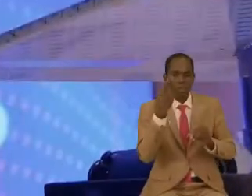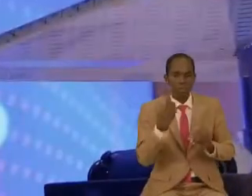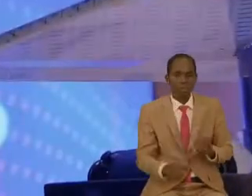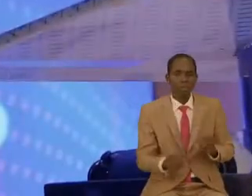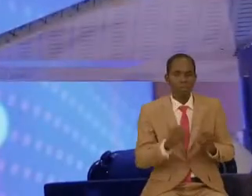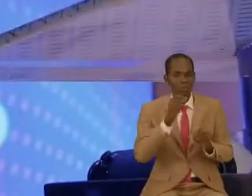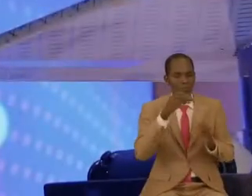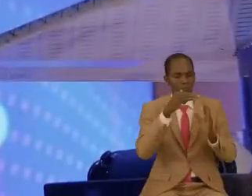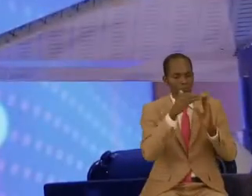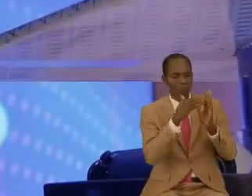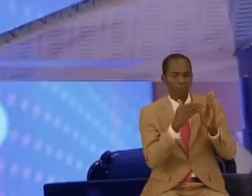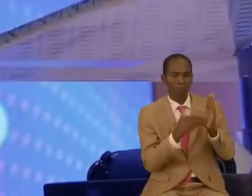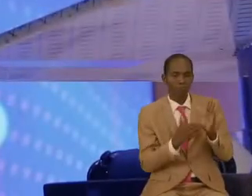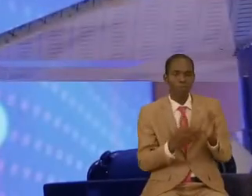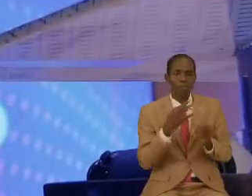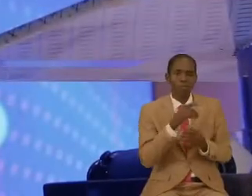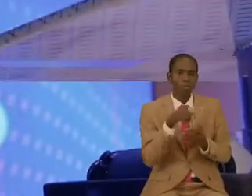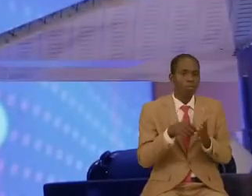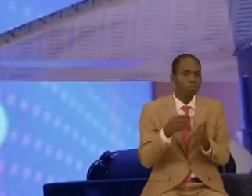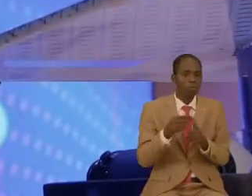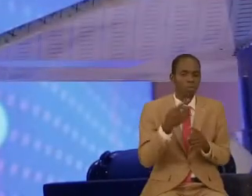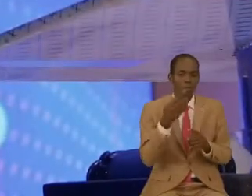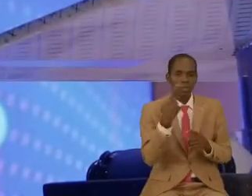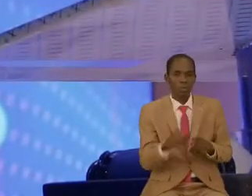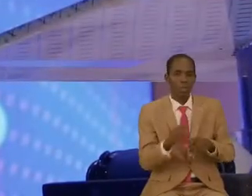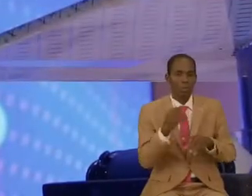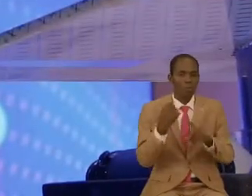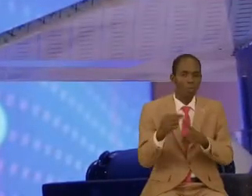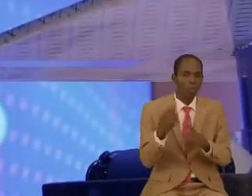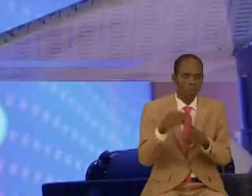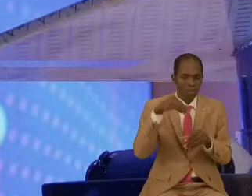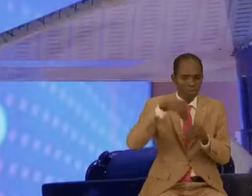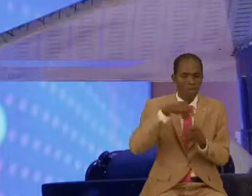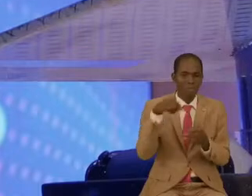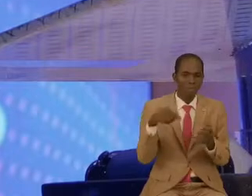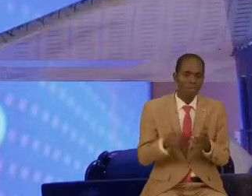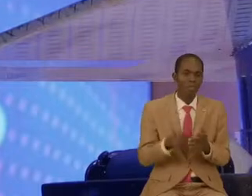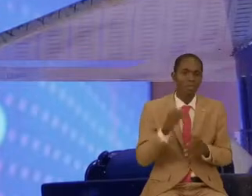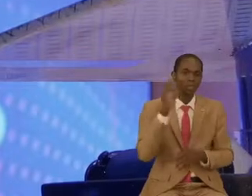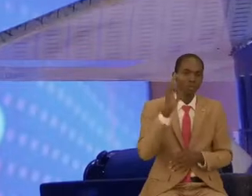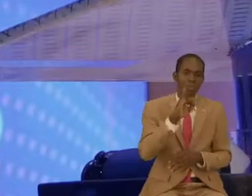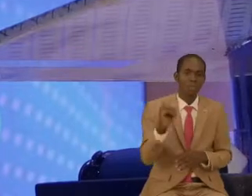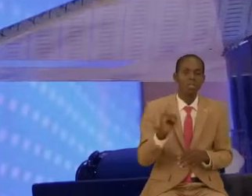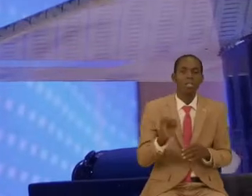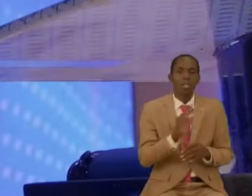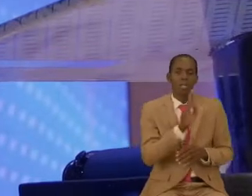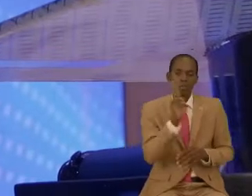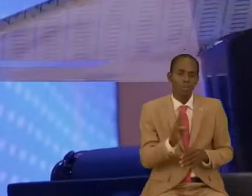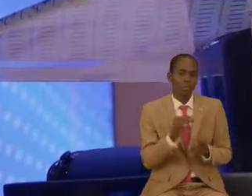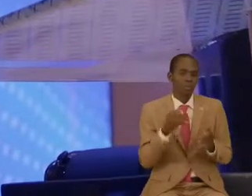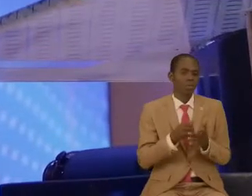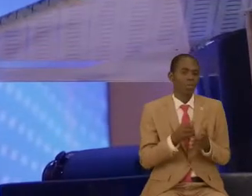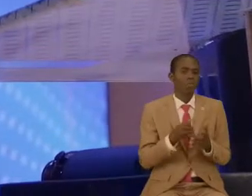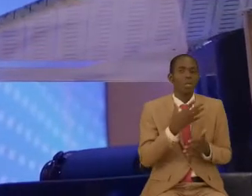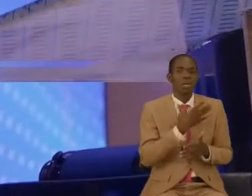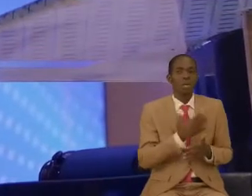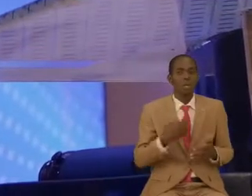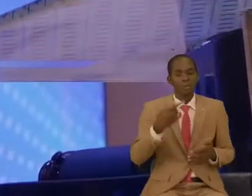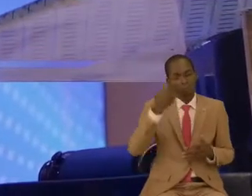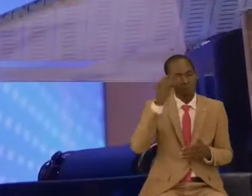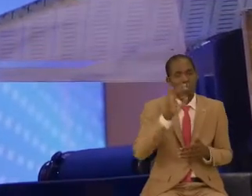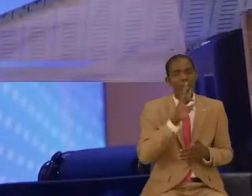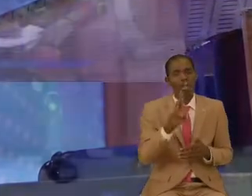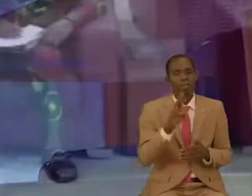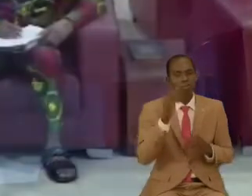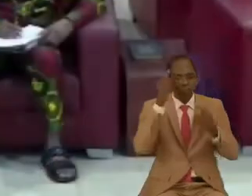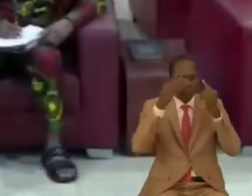the content of this epistle, the content of this message, apply to you. Be as concerned for your eternal